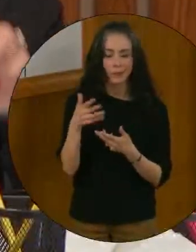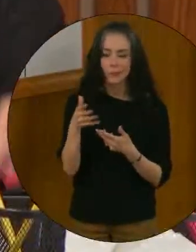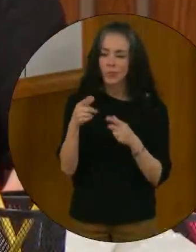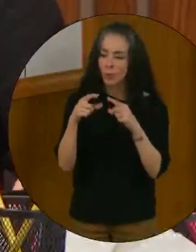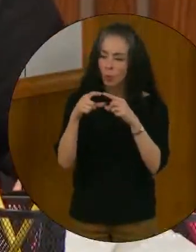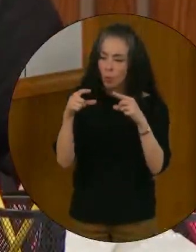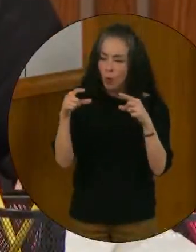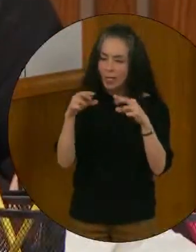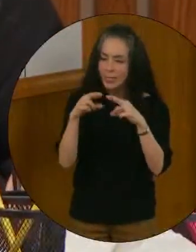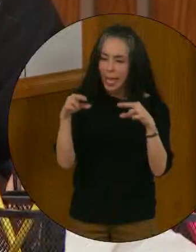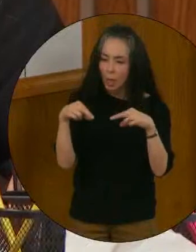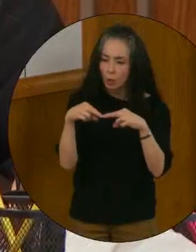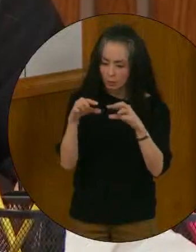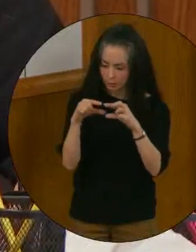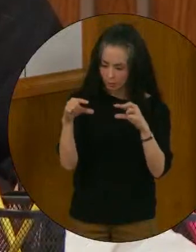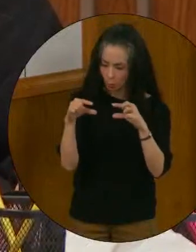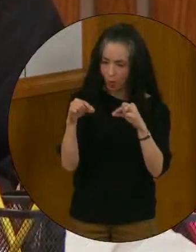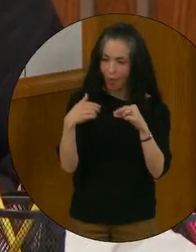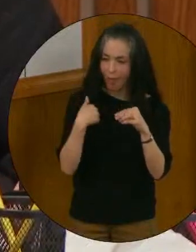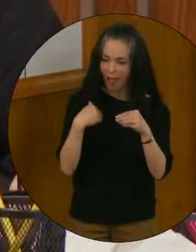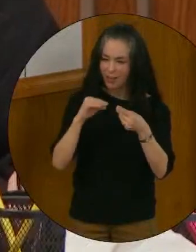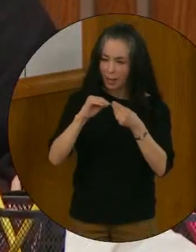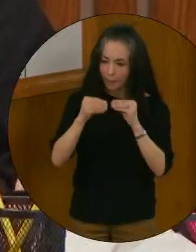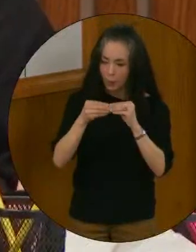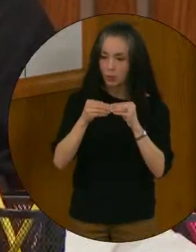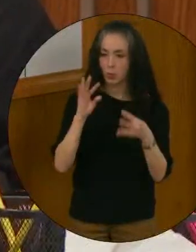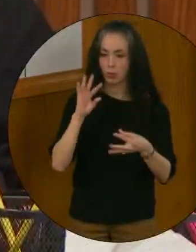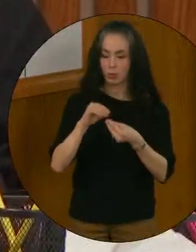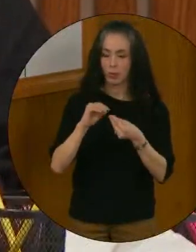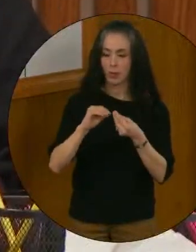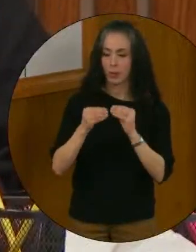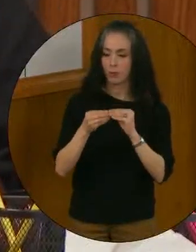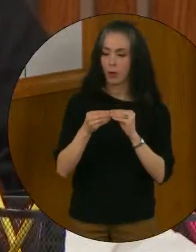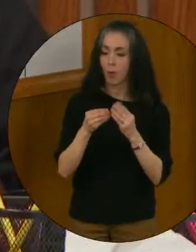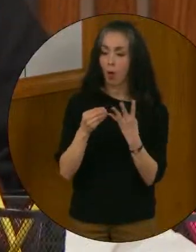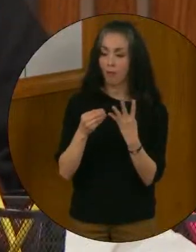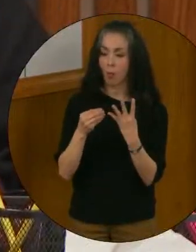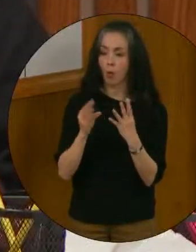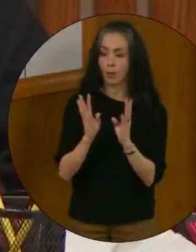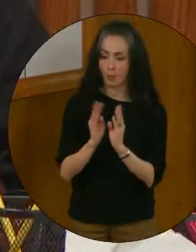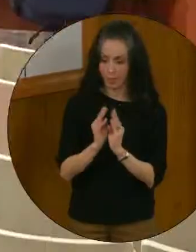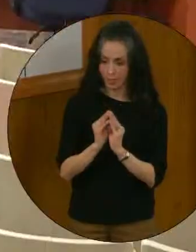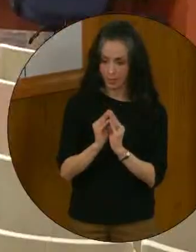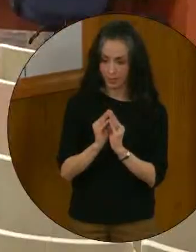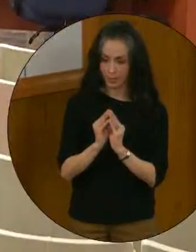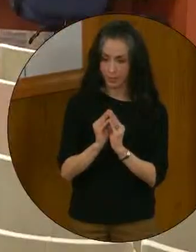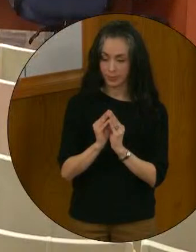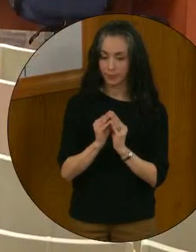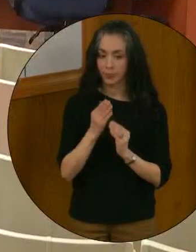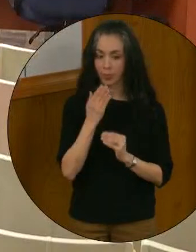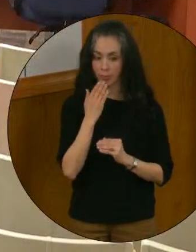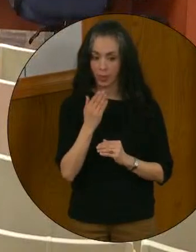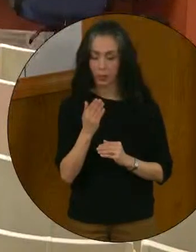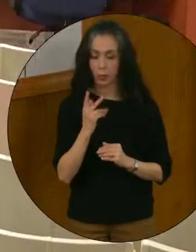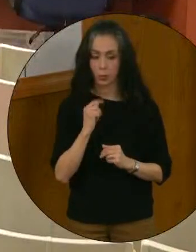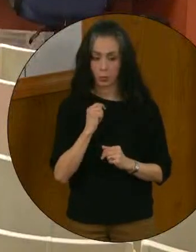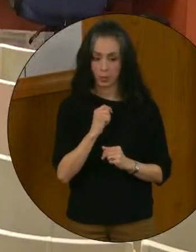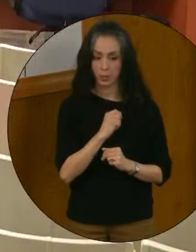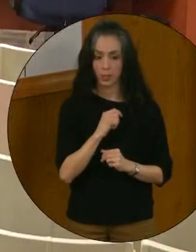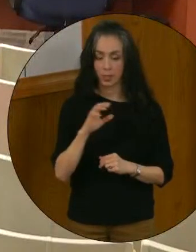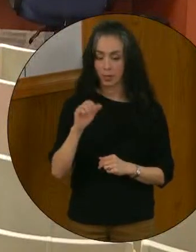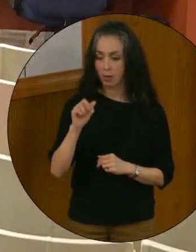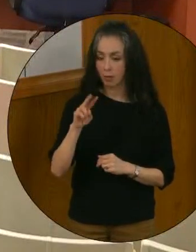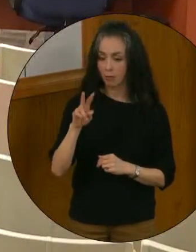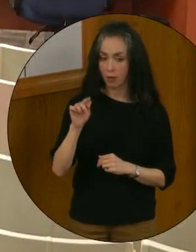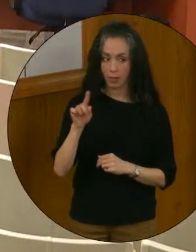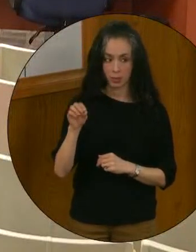rectangles that we had that were numbered? So this is the total number from all 4 meetings. Thank you, thank you, Trustee Cavazos.